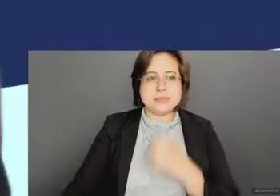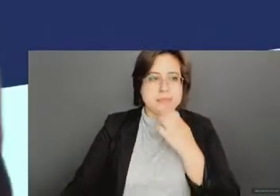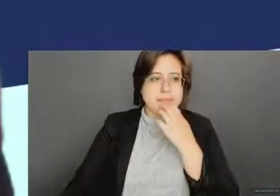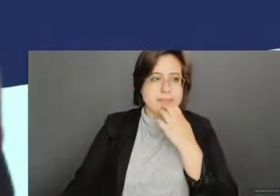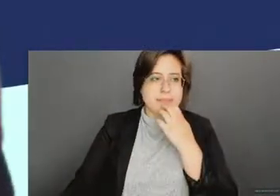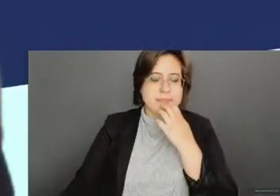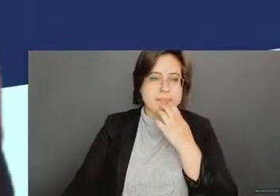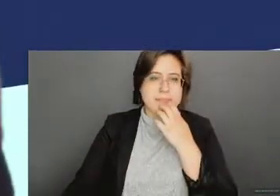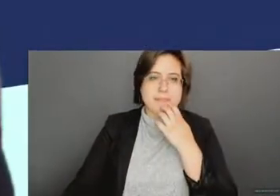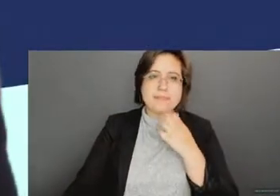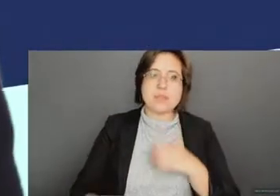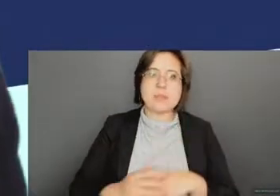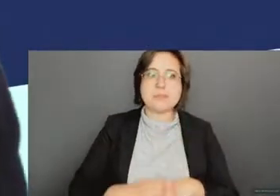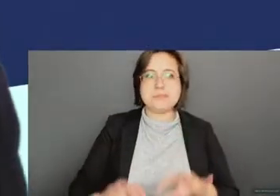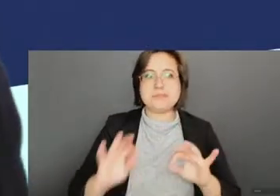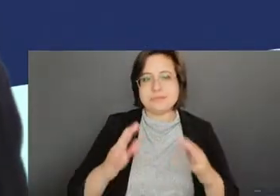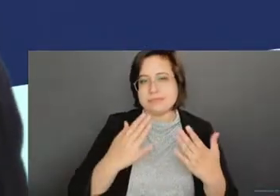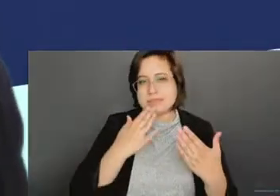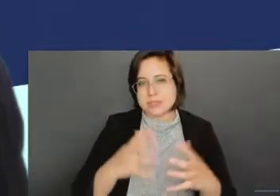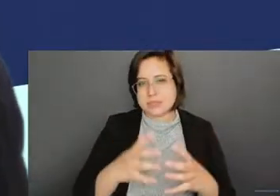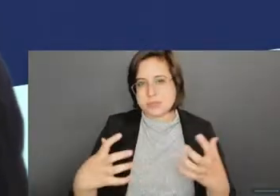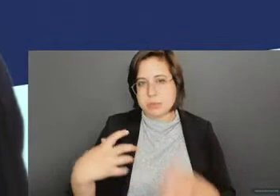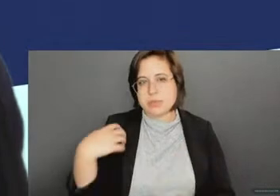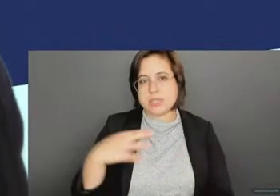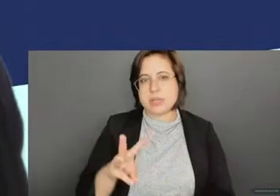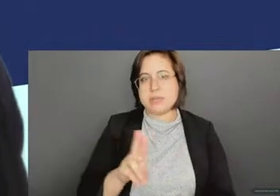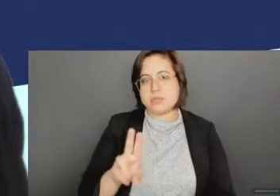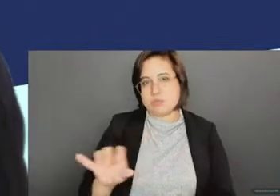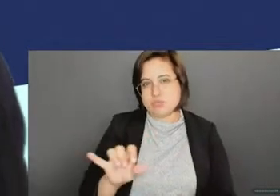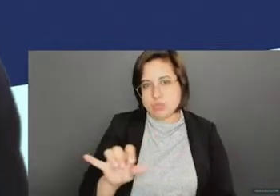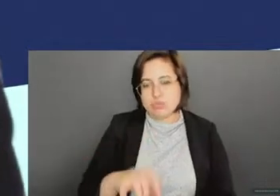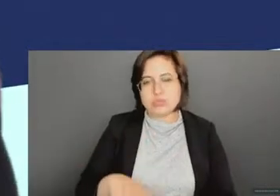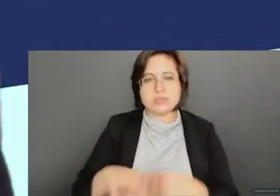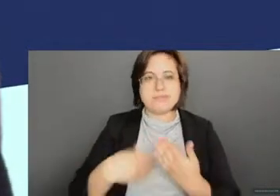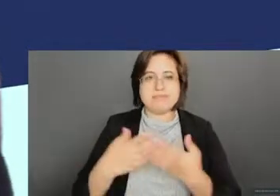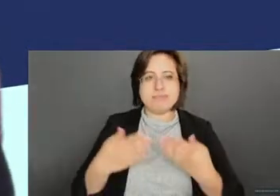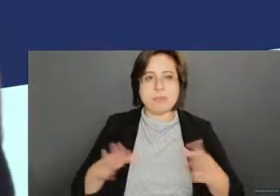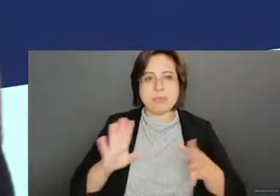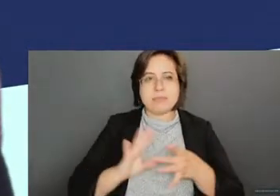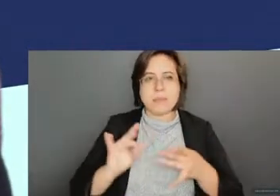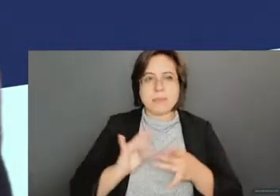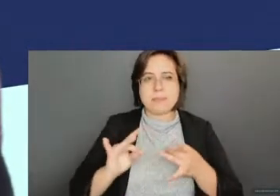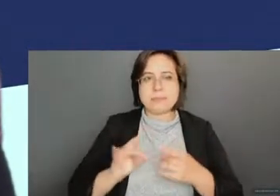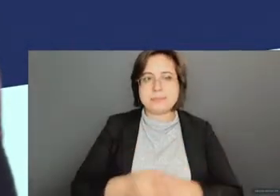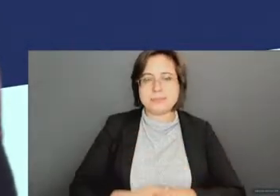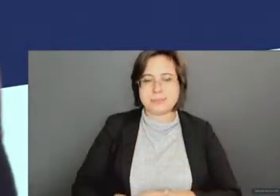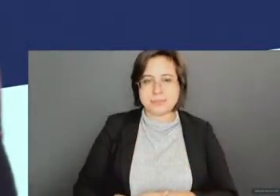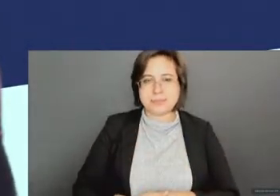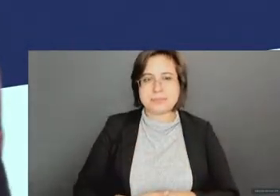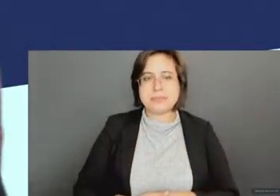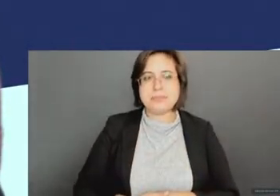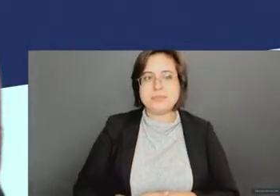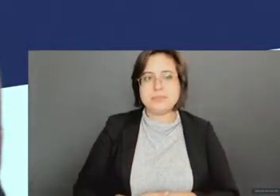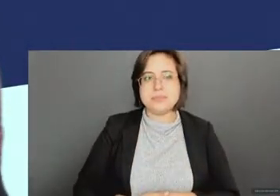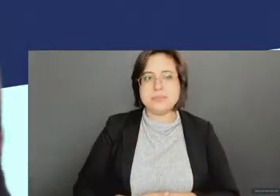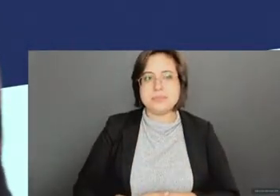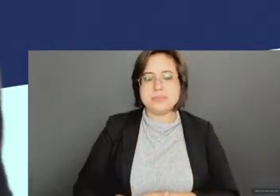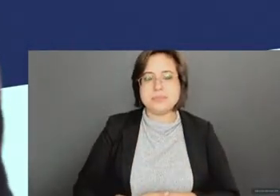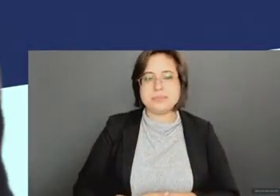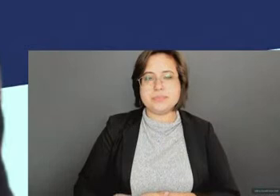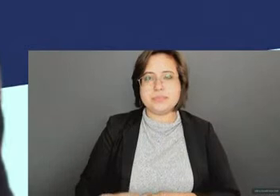Thank you very much, Captain Wu, and thanks, of course, for the public comment. At this time, we'll move to